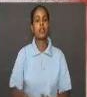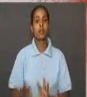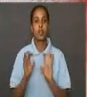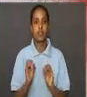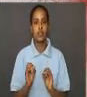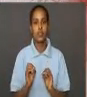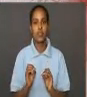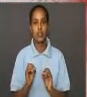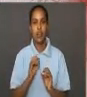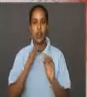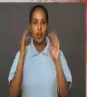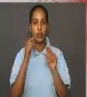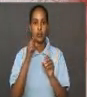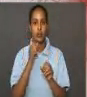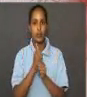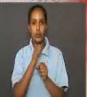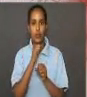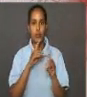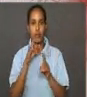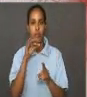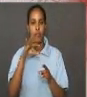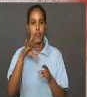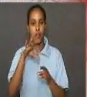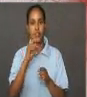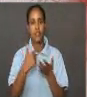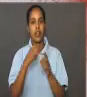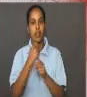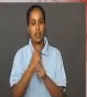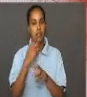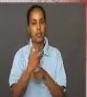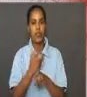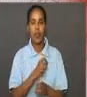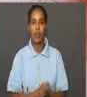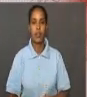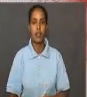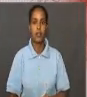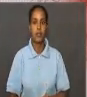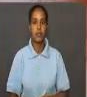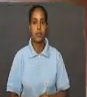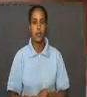Hello again, students. I hope that you did not find that activity too difficult.